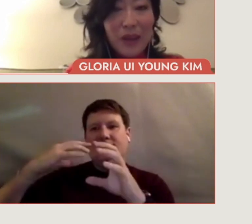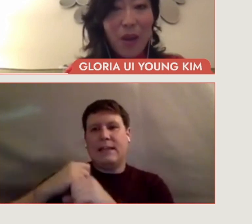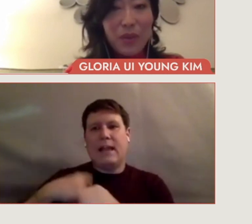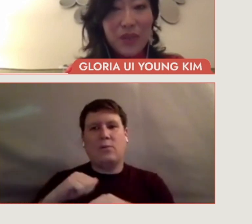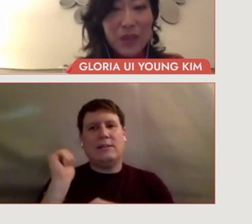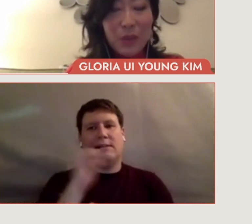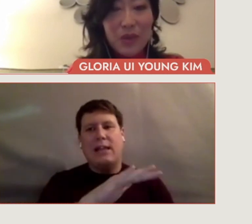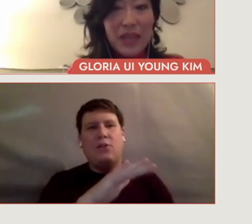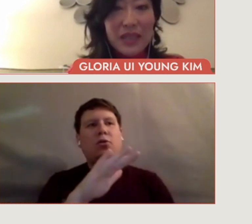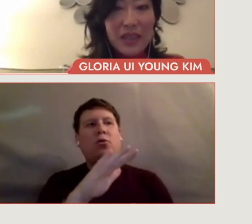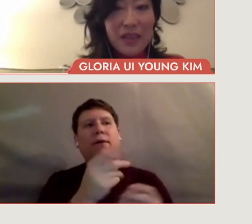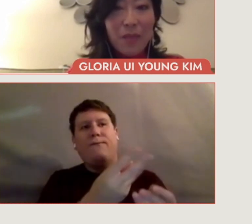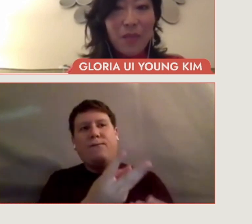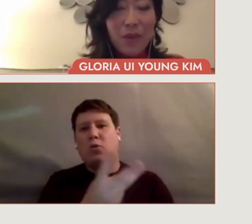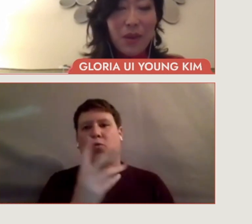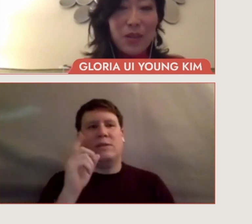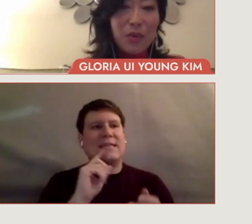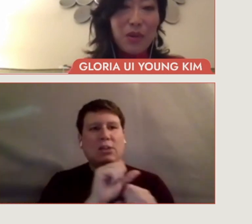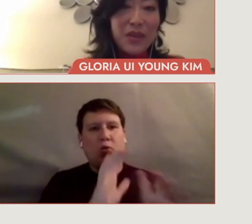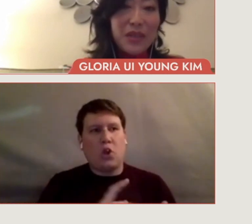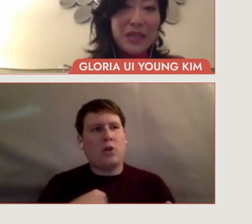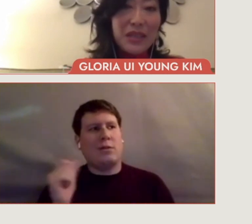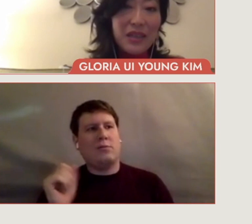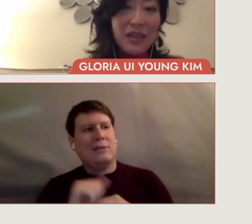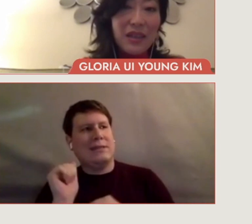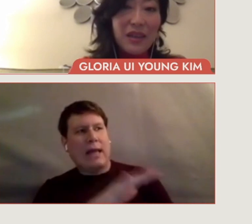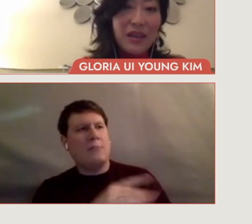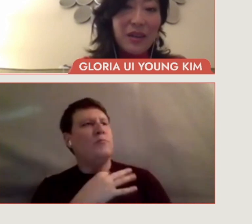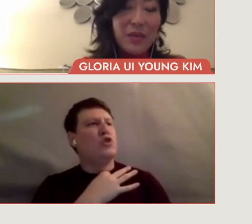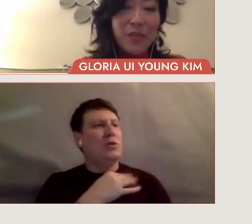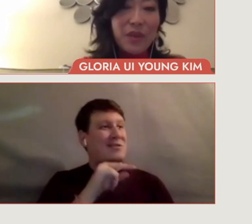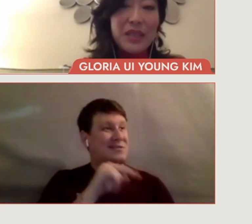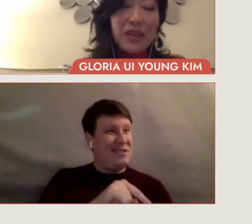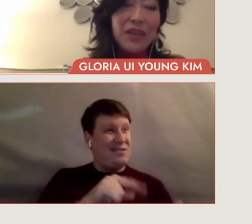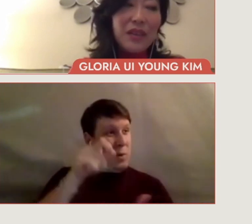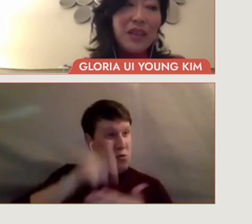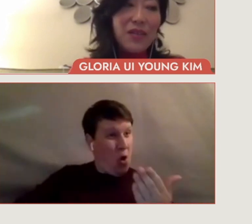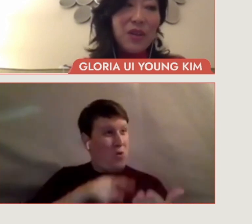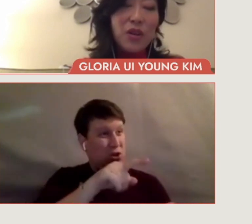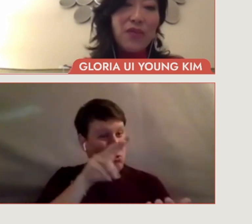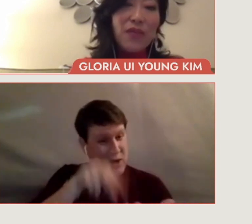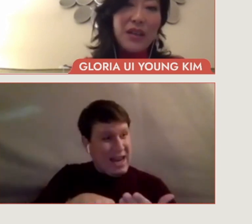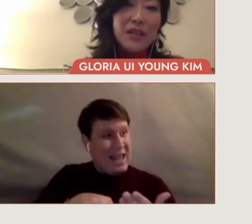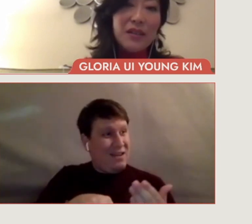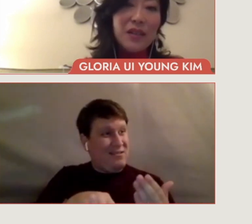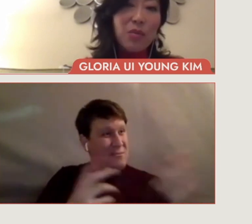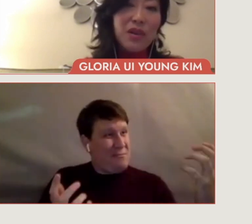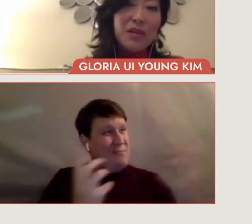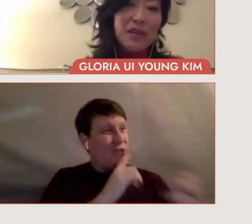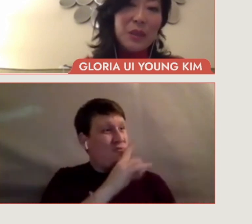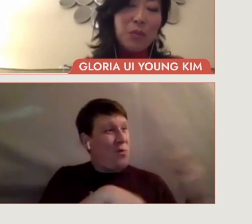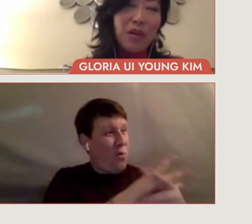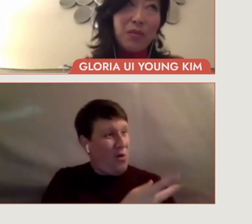a couple of sex workers asking them just about authenticity. Because definitely in trying to find Deborah